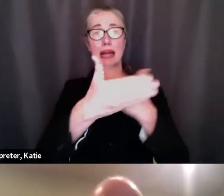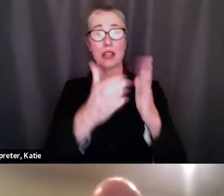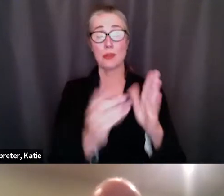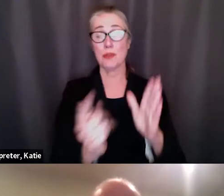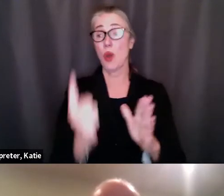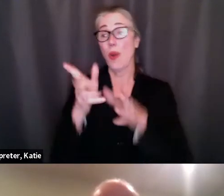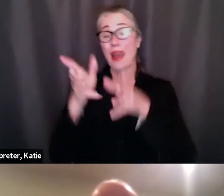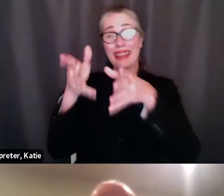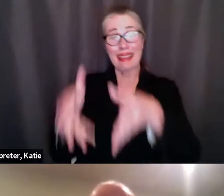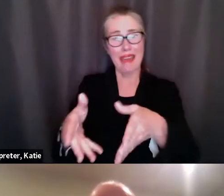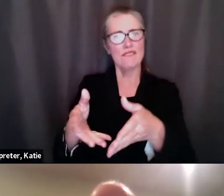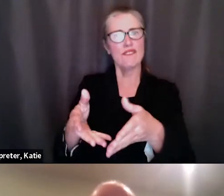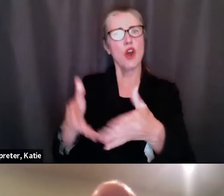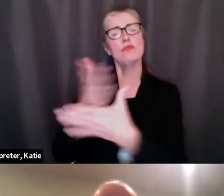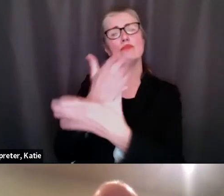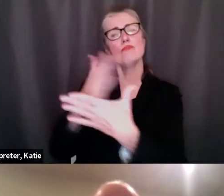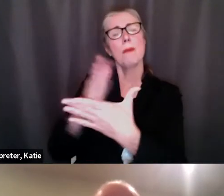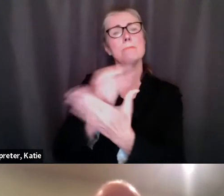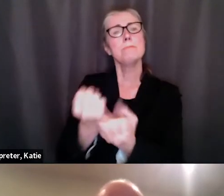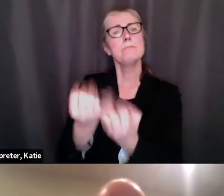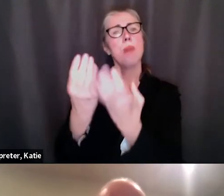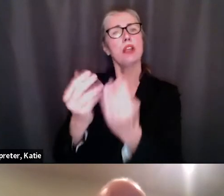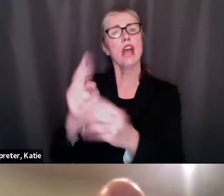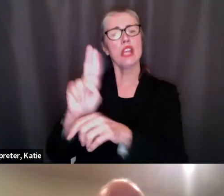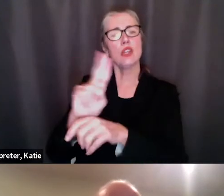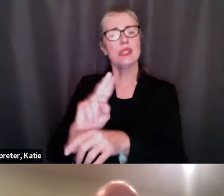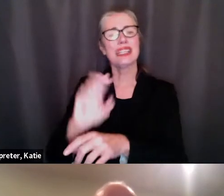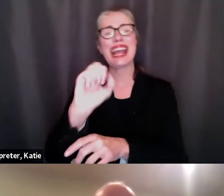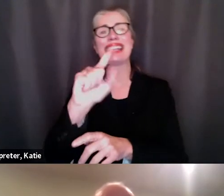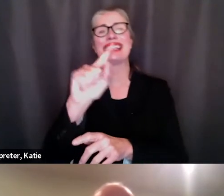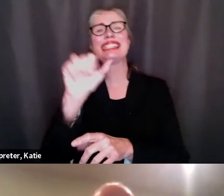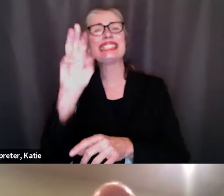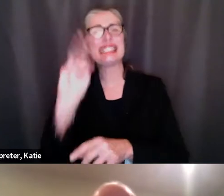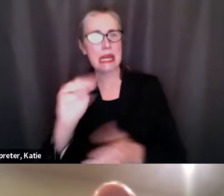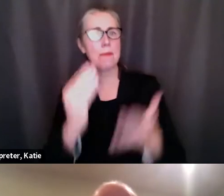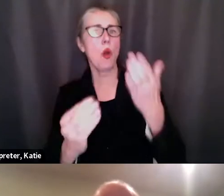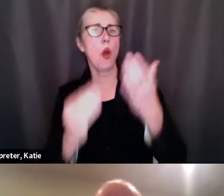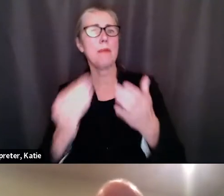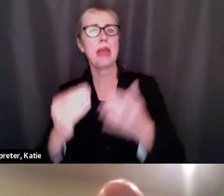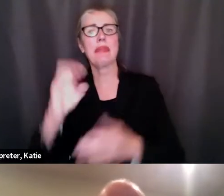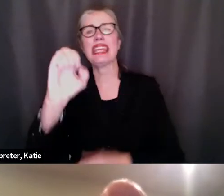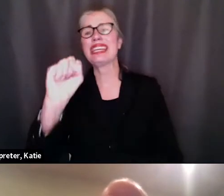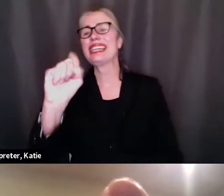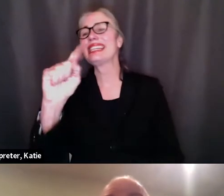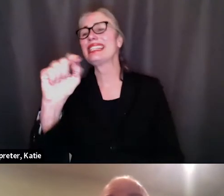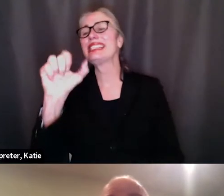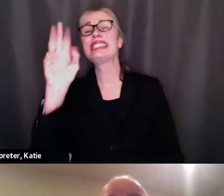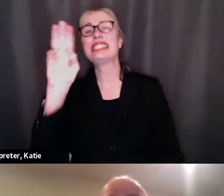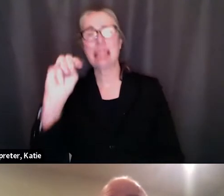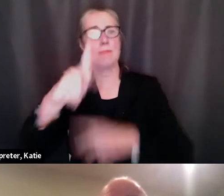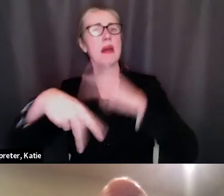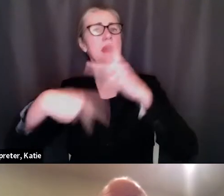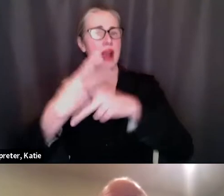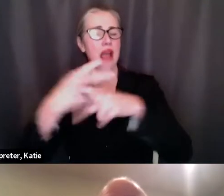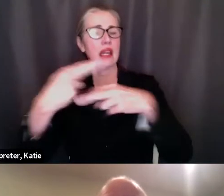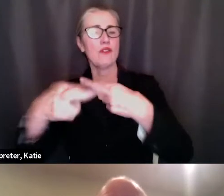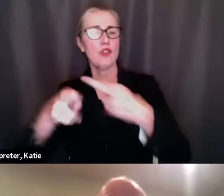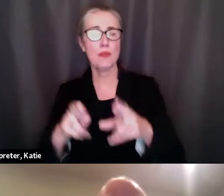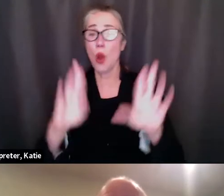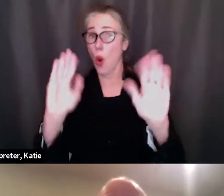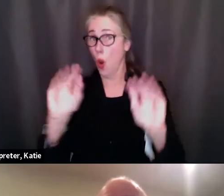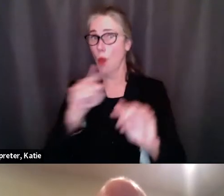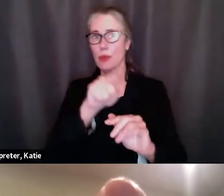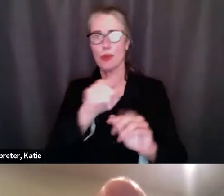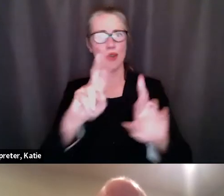multi-use classroom such as a steam or stem room we're hoping our measure j facilities are ready for the start of the 2022-23